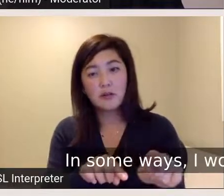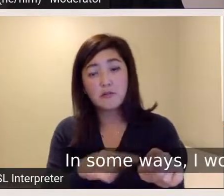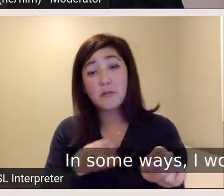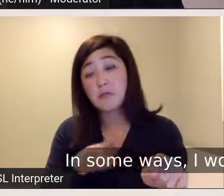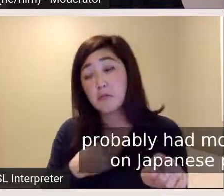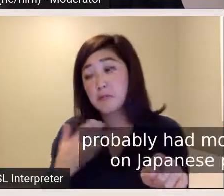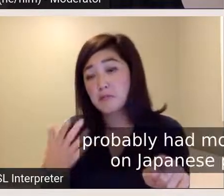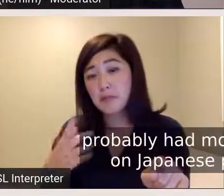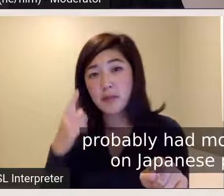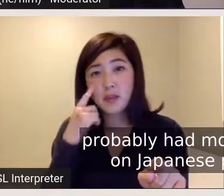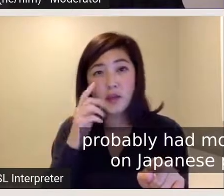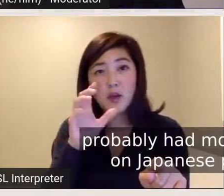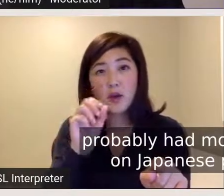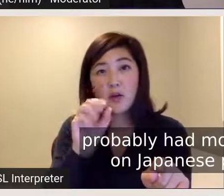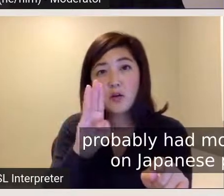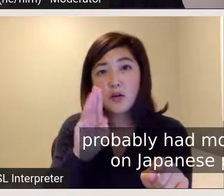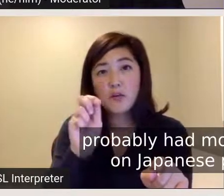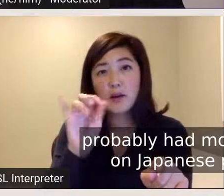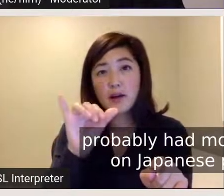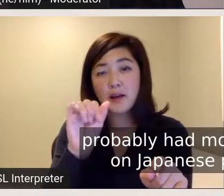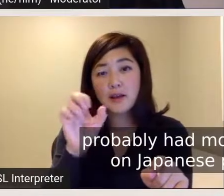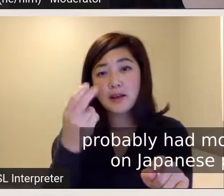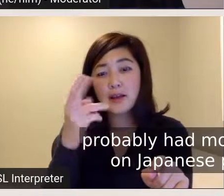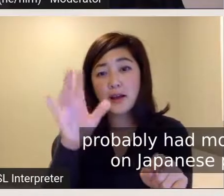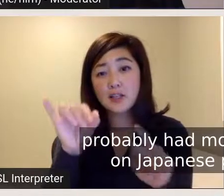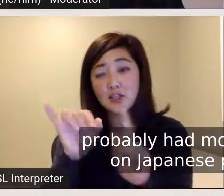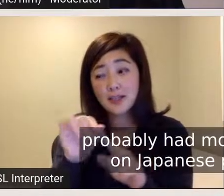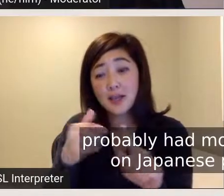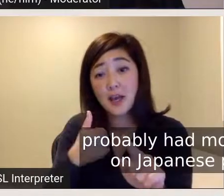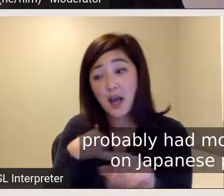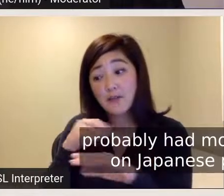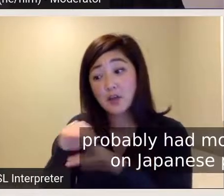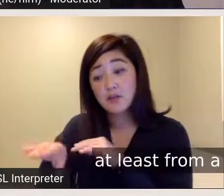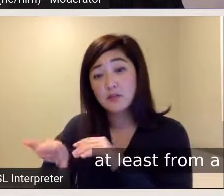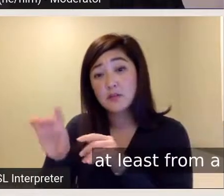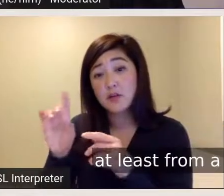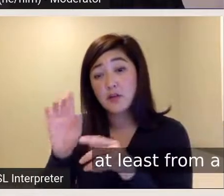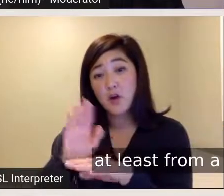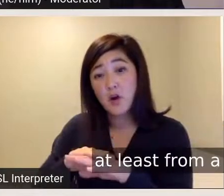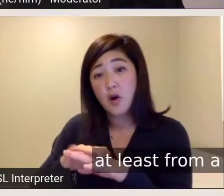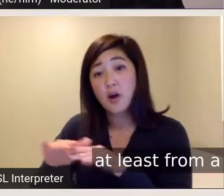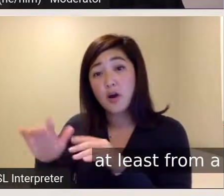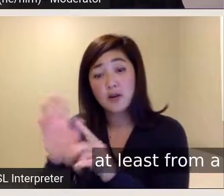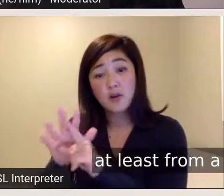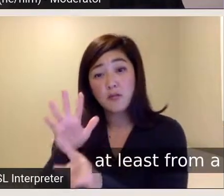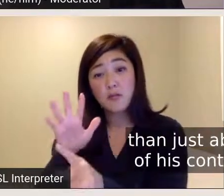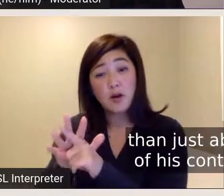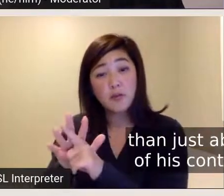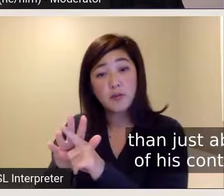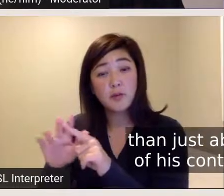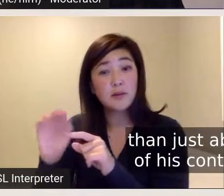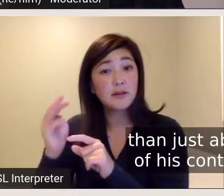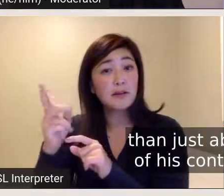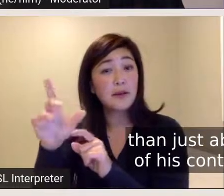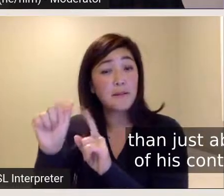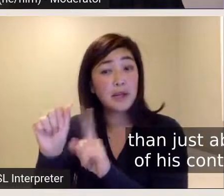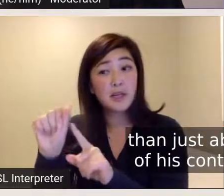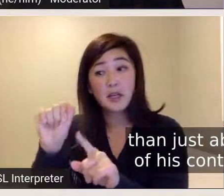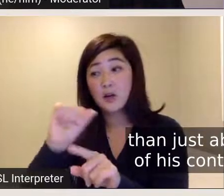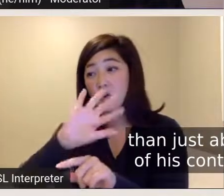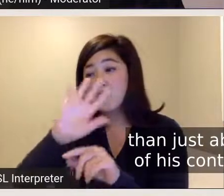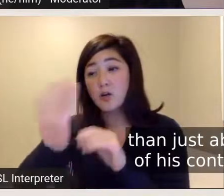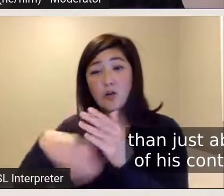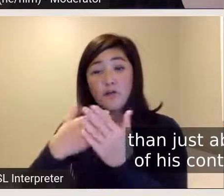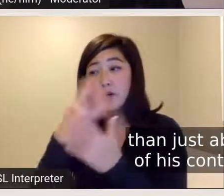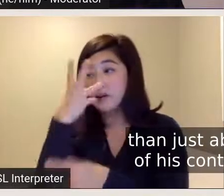argue Obayashi probably had more of an influence on Japanese popular media, at least from a visual aesthetic, than just about any one of